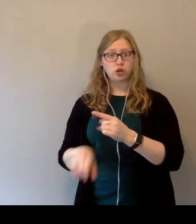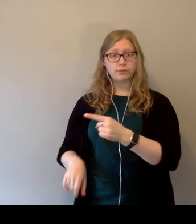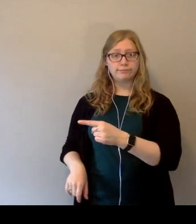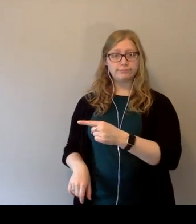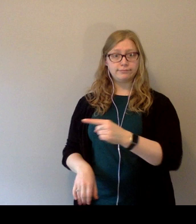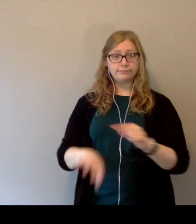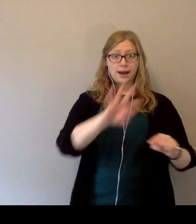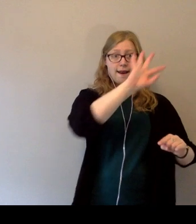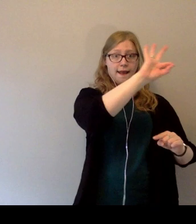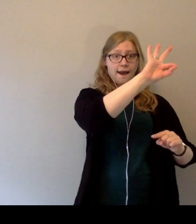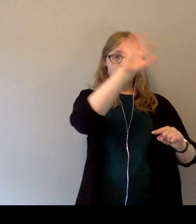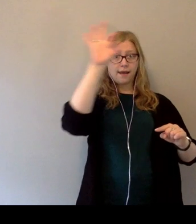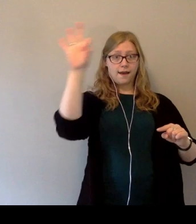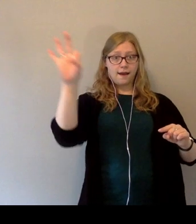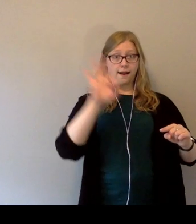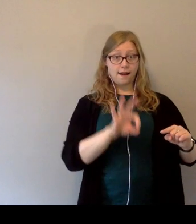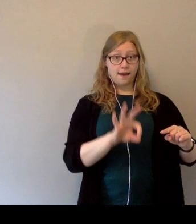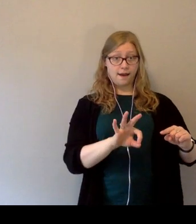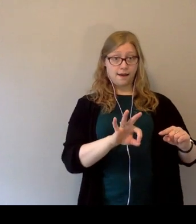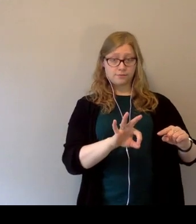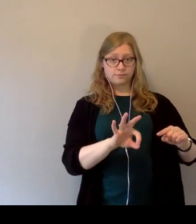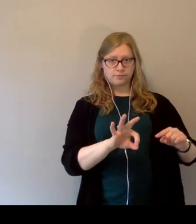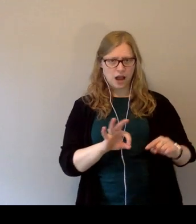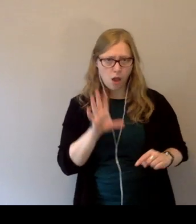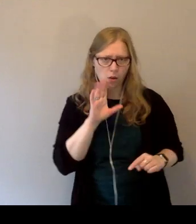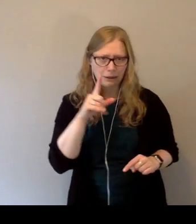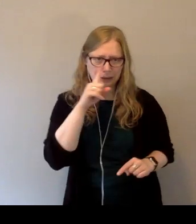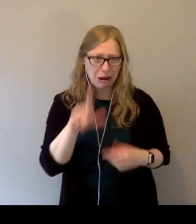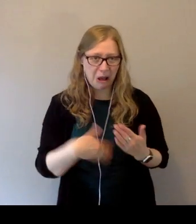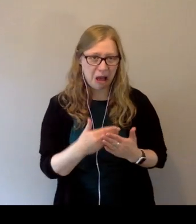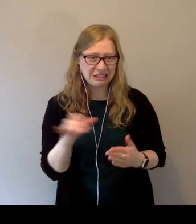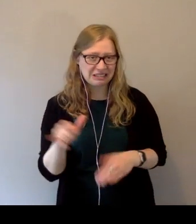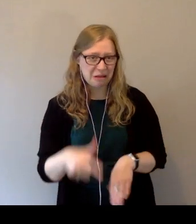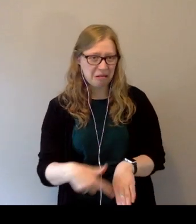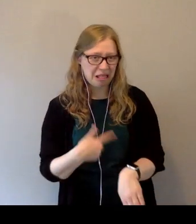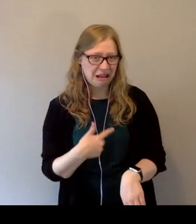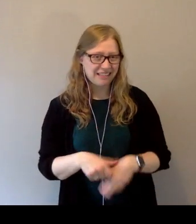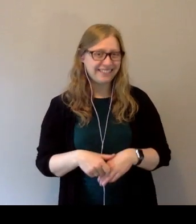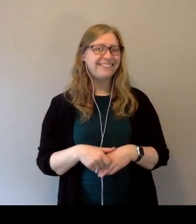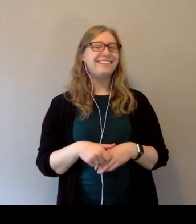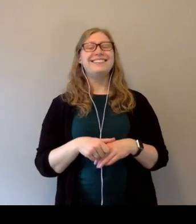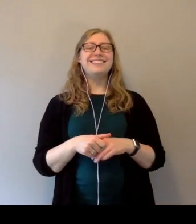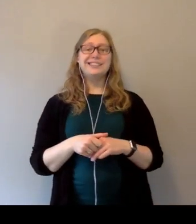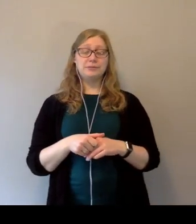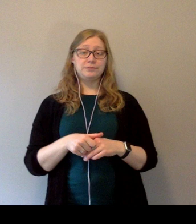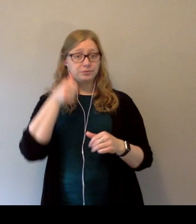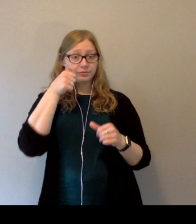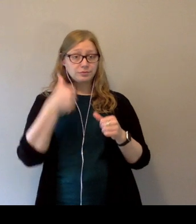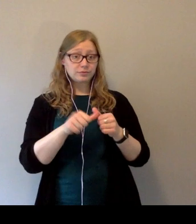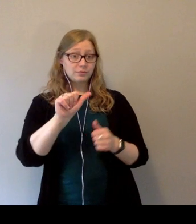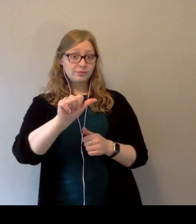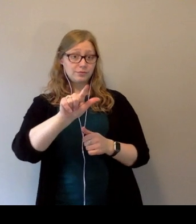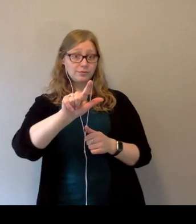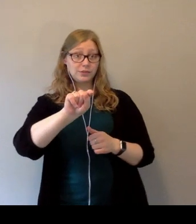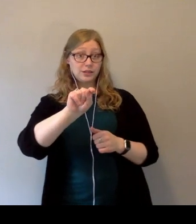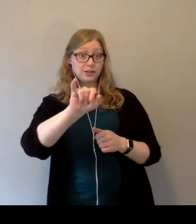So I'm going to pretend all these sides are the same length. And an altitude, remember, is the height. So this